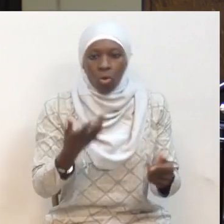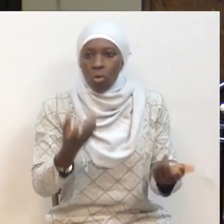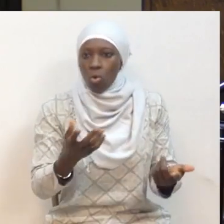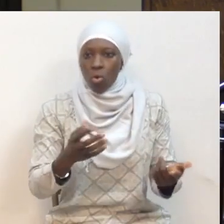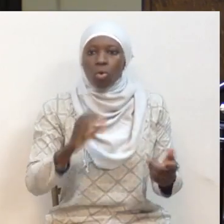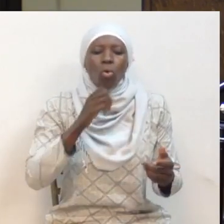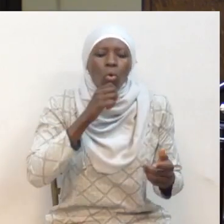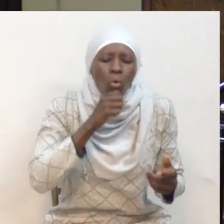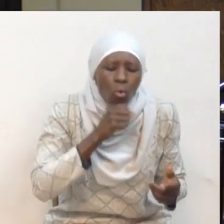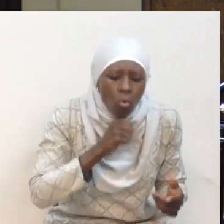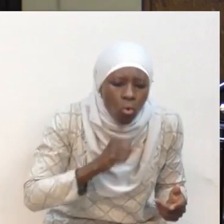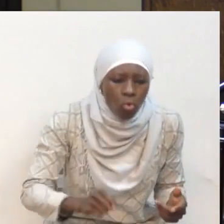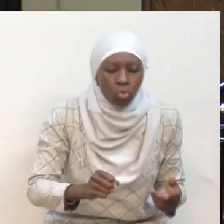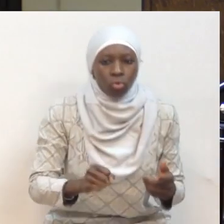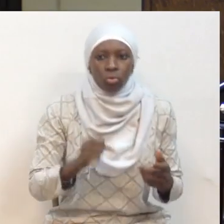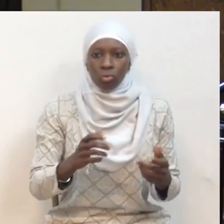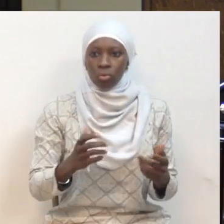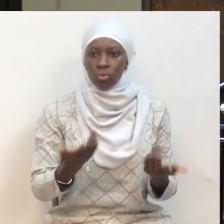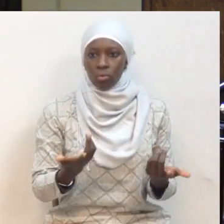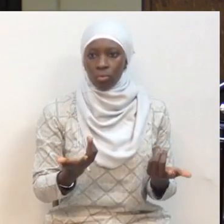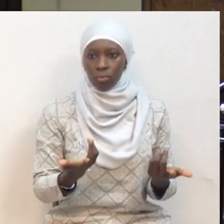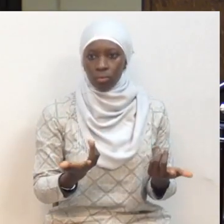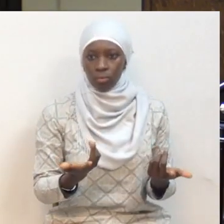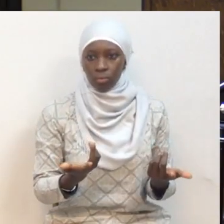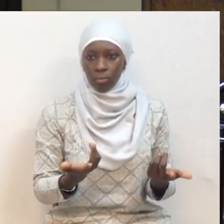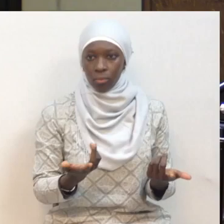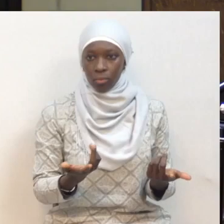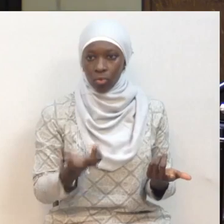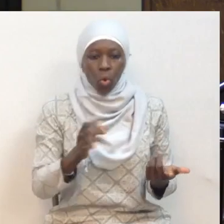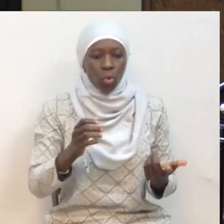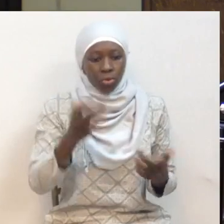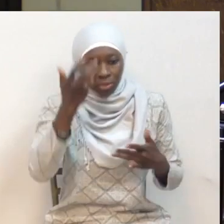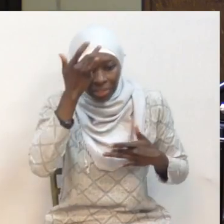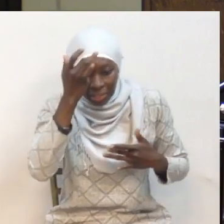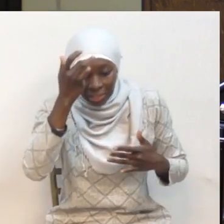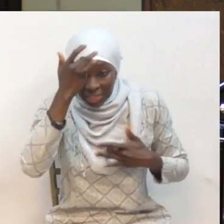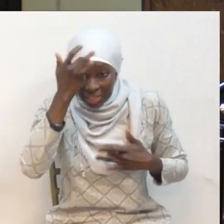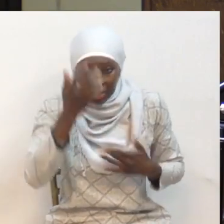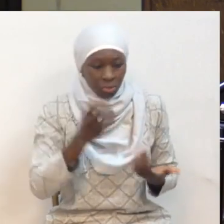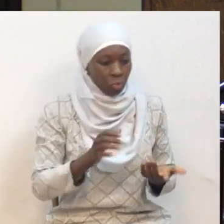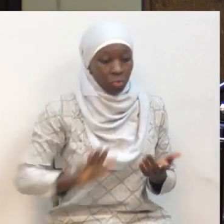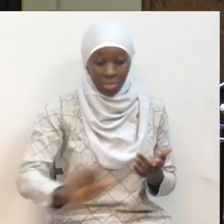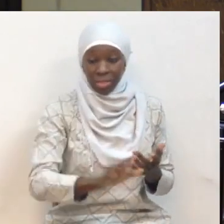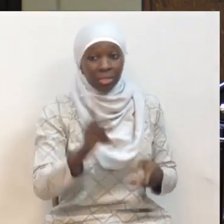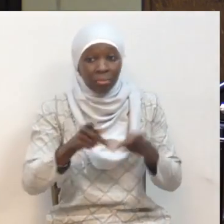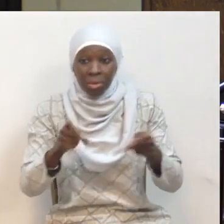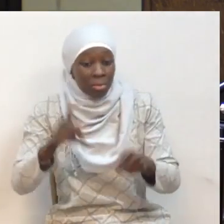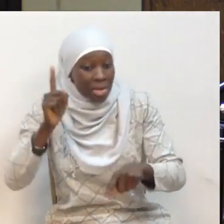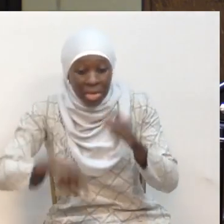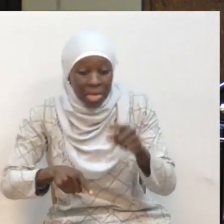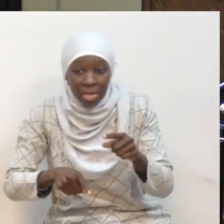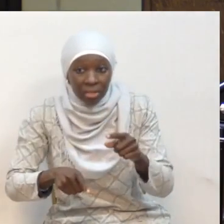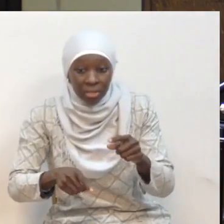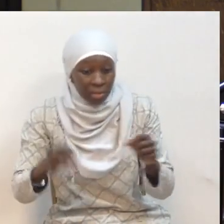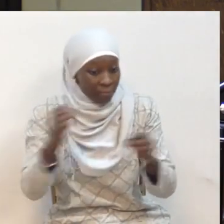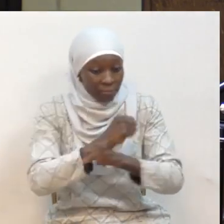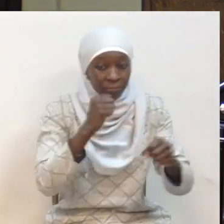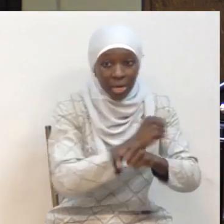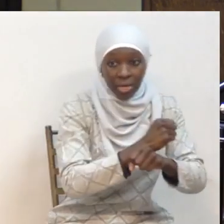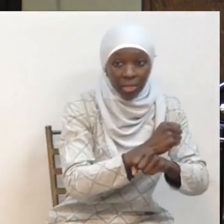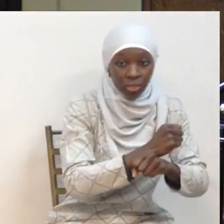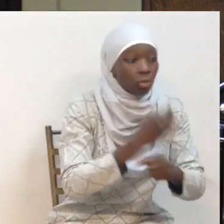fight. They have no blame on them if they don't fight, provided that they offer what they